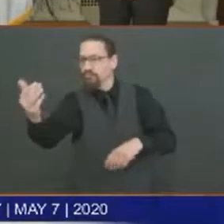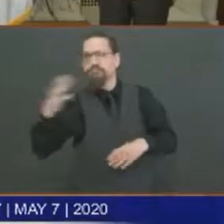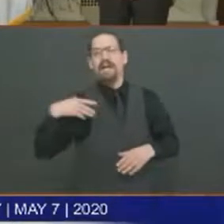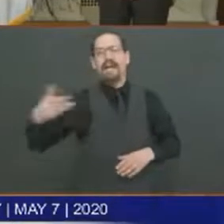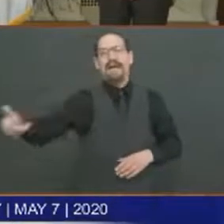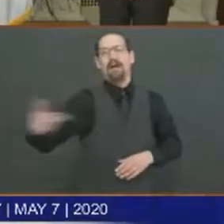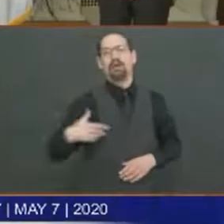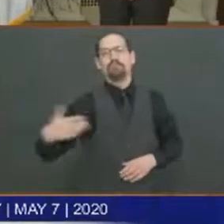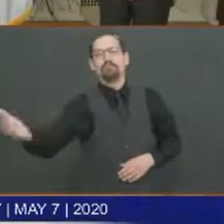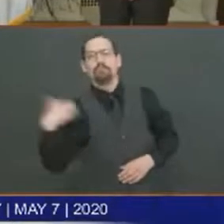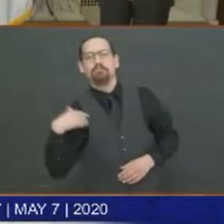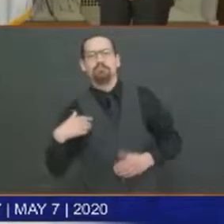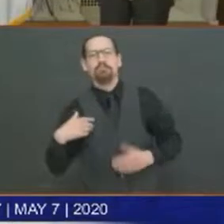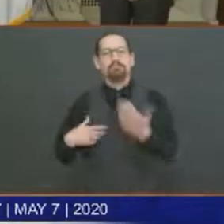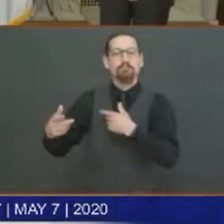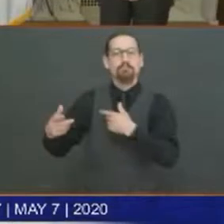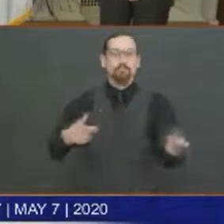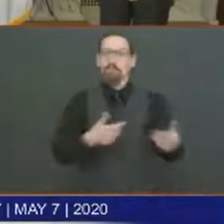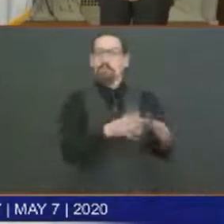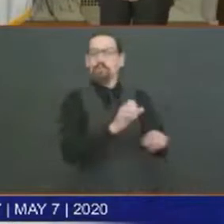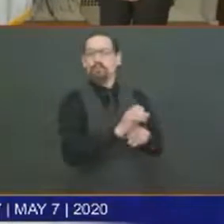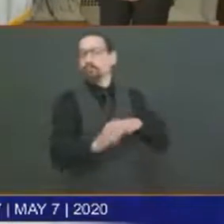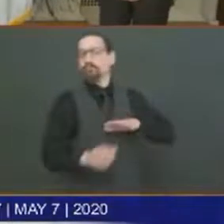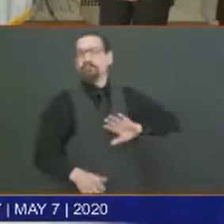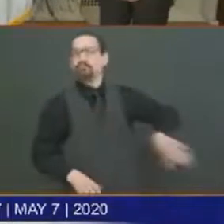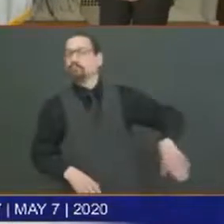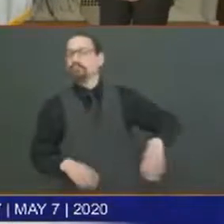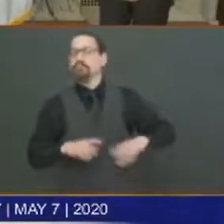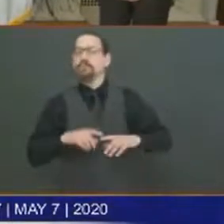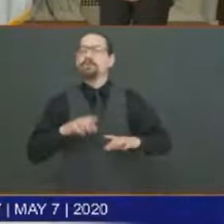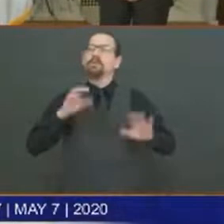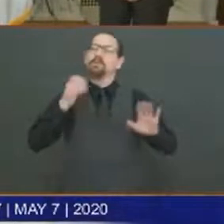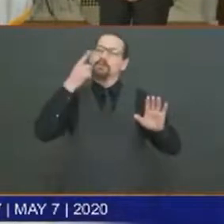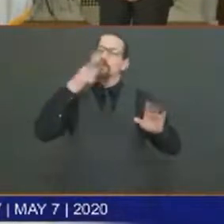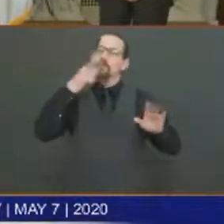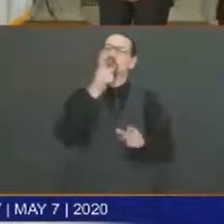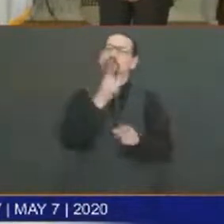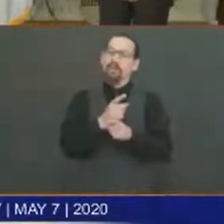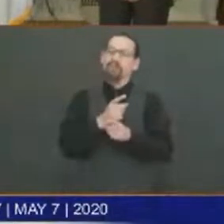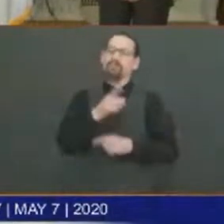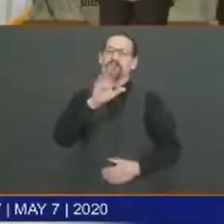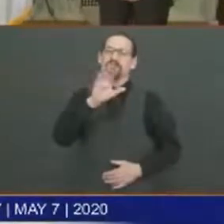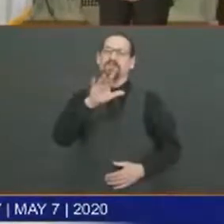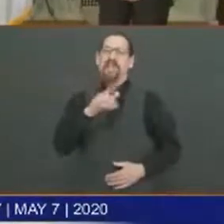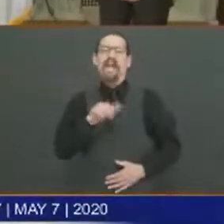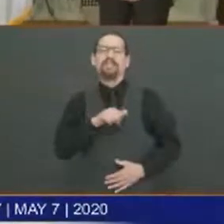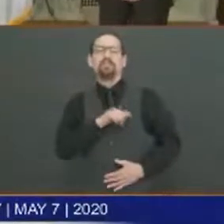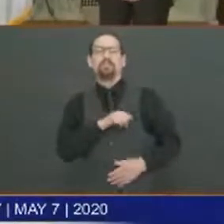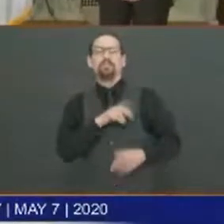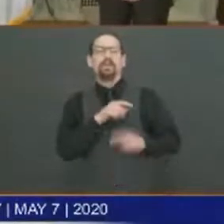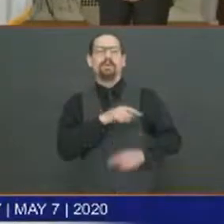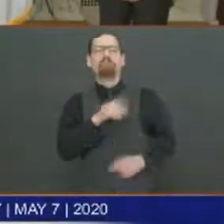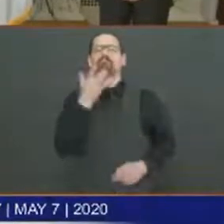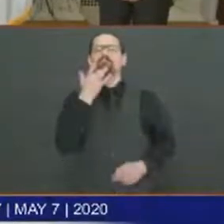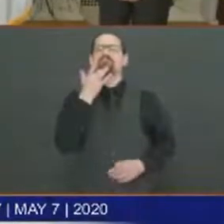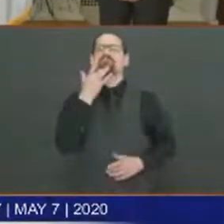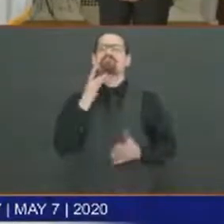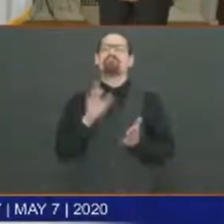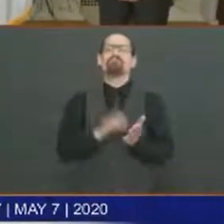can't deny that what you say is a fact, and it's what's happening in the labor market. By the way, not just in Rhode Island, it's happening in